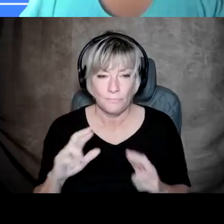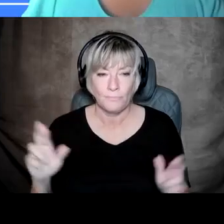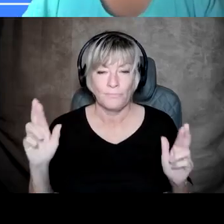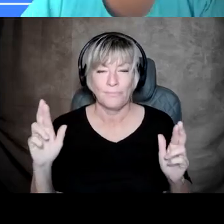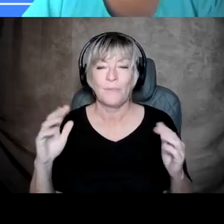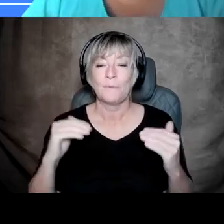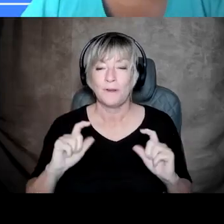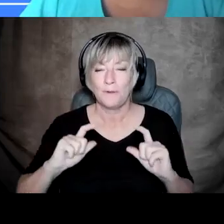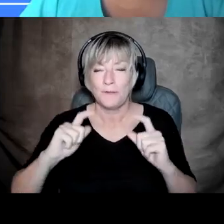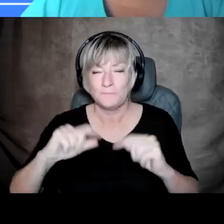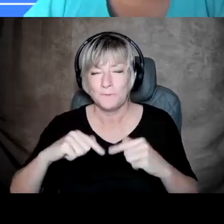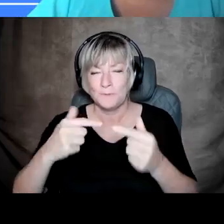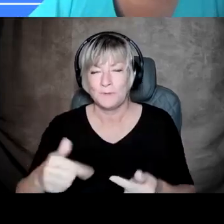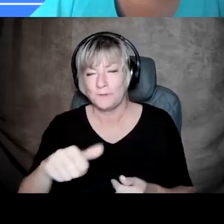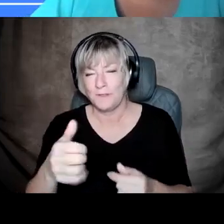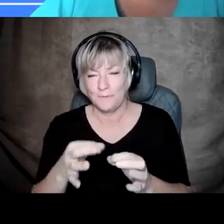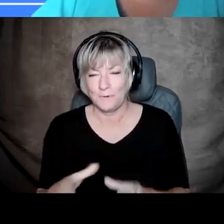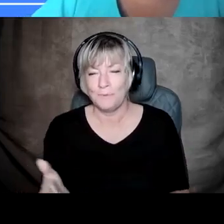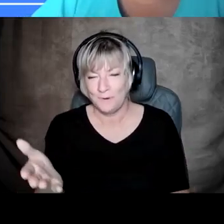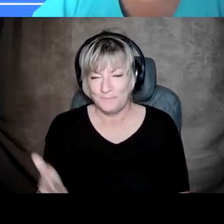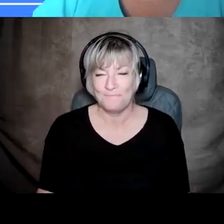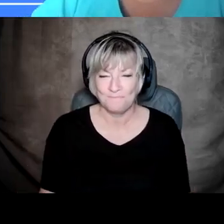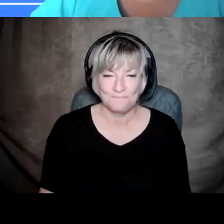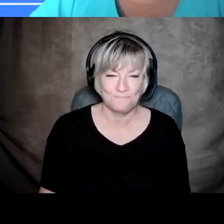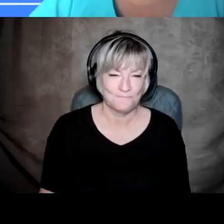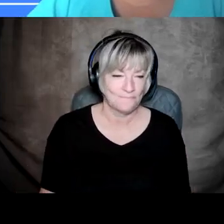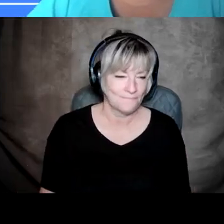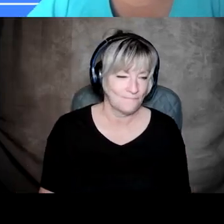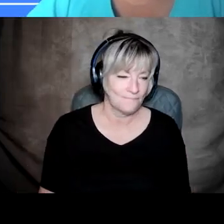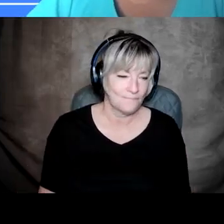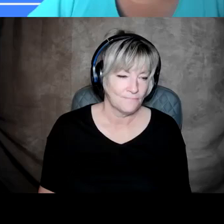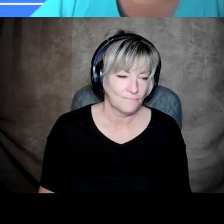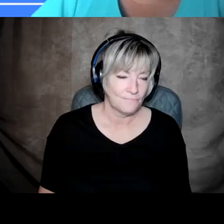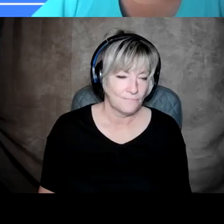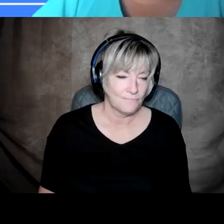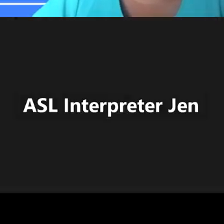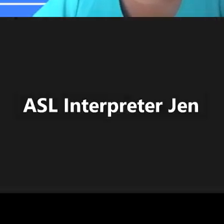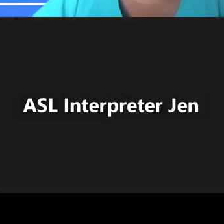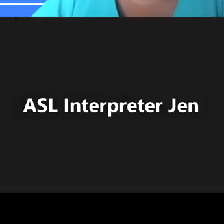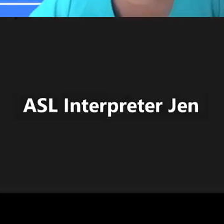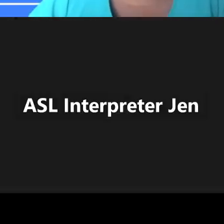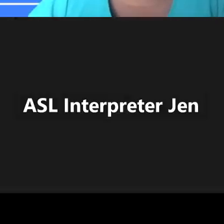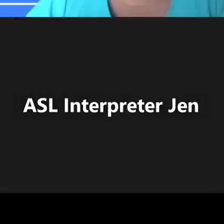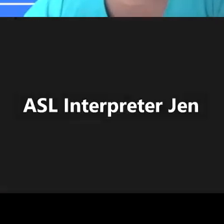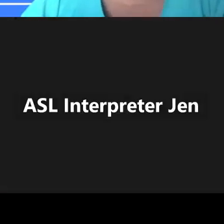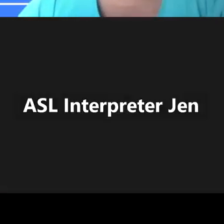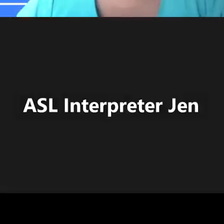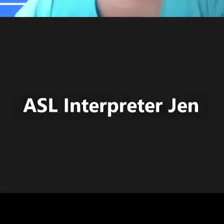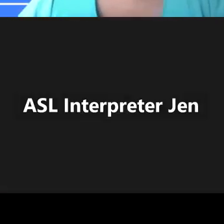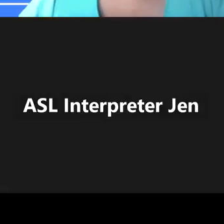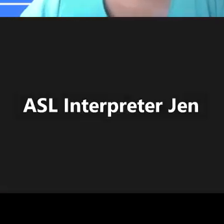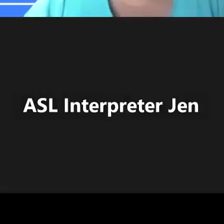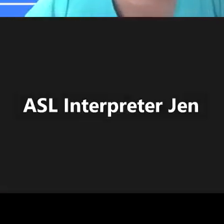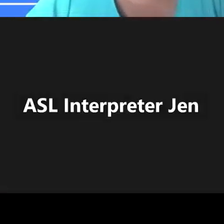All right, guys, thank you for joining us for episode 187 of the Crisis Jam CIT in Action. Those